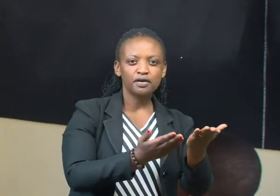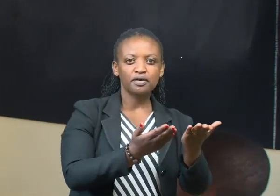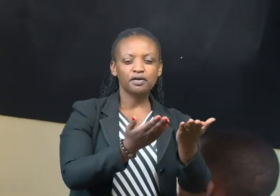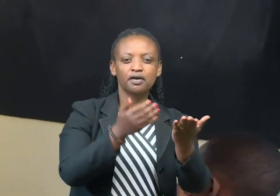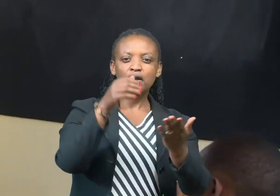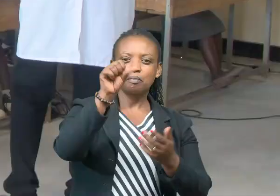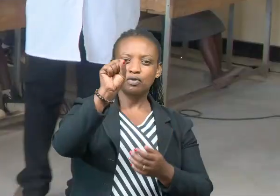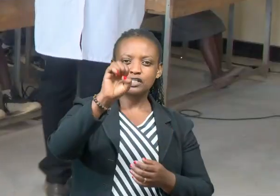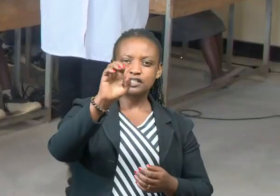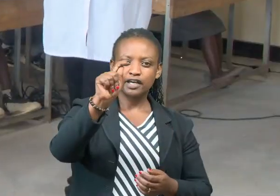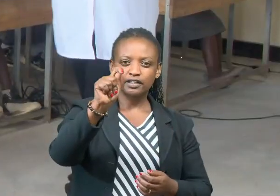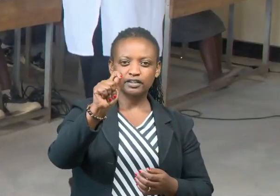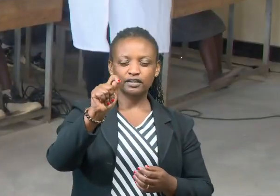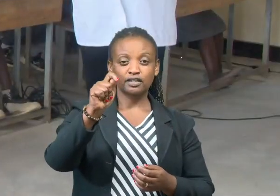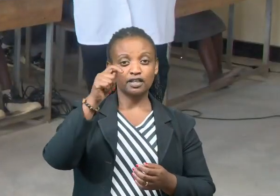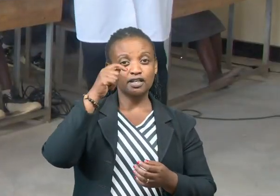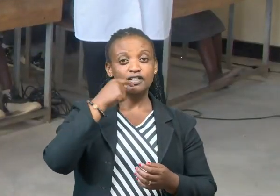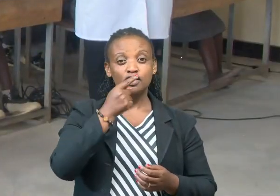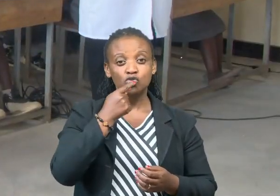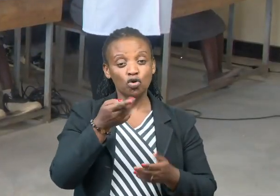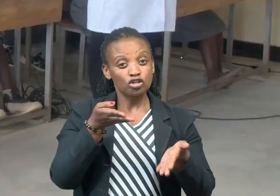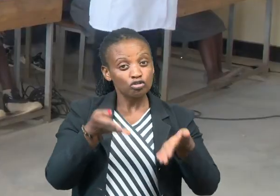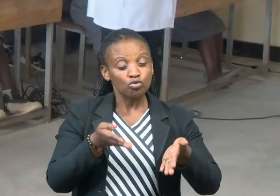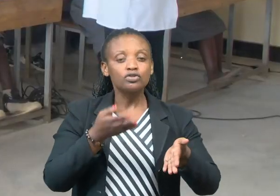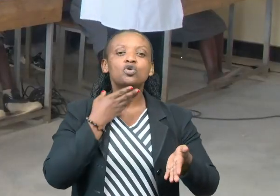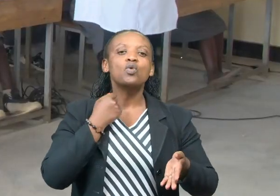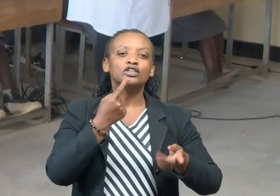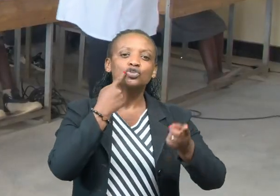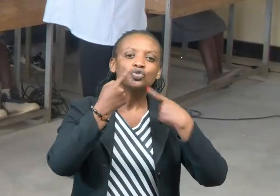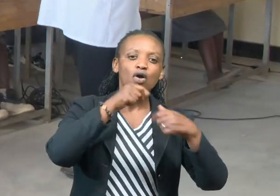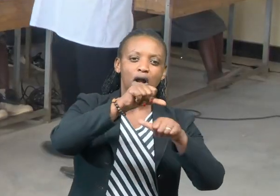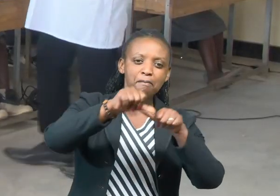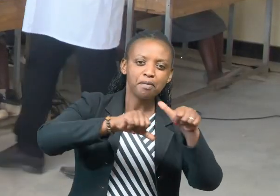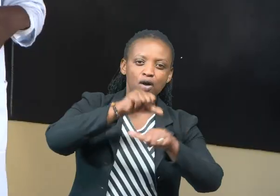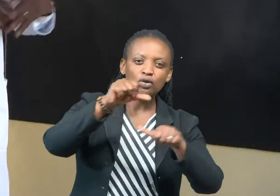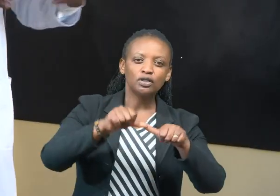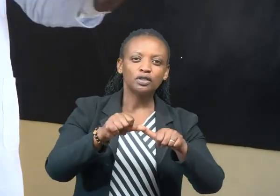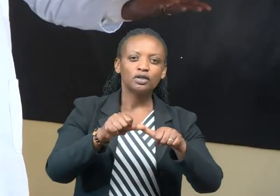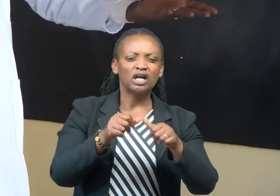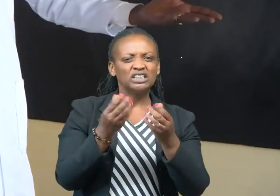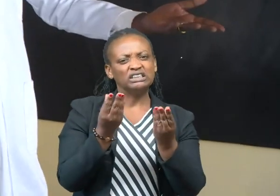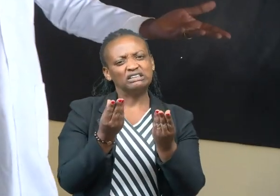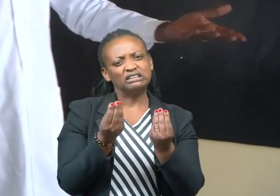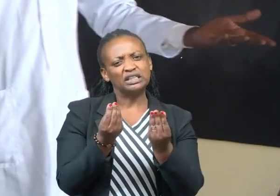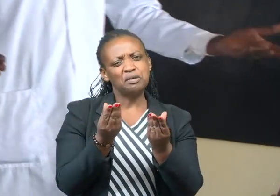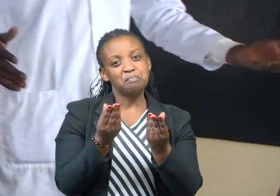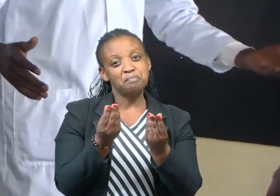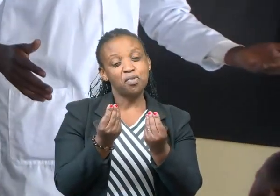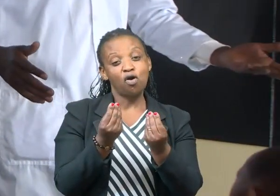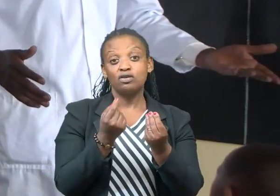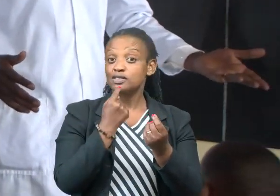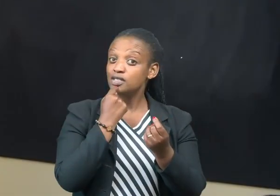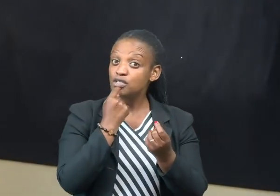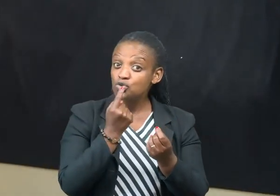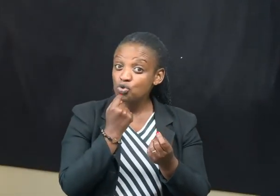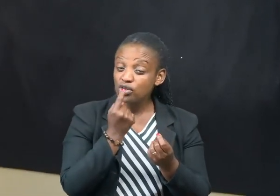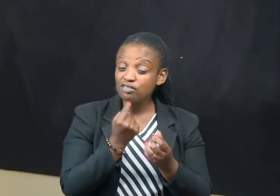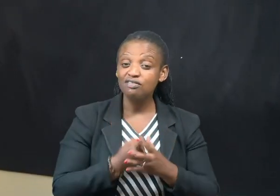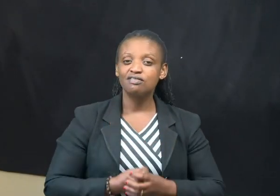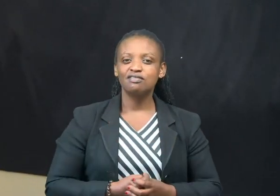set lesson. Today, we want to talk about a simple